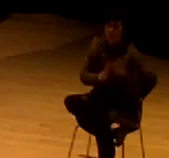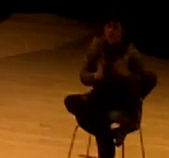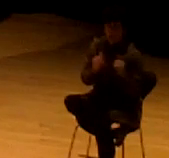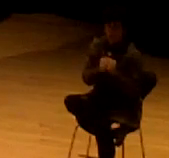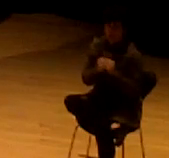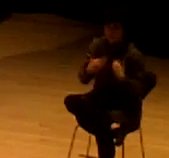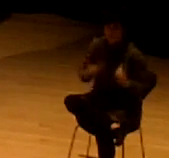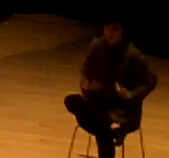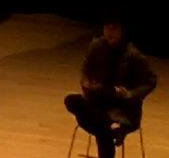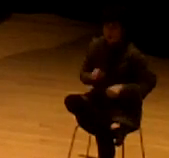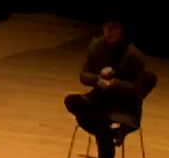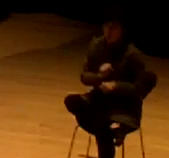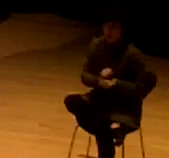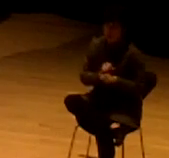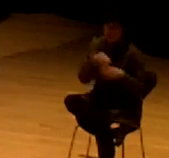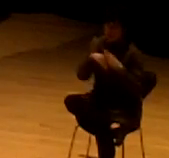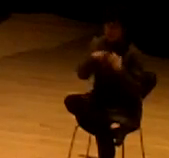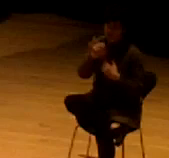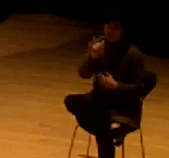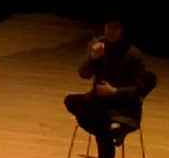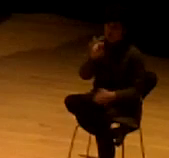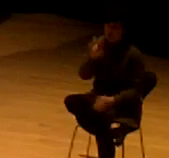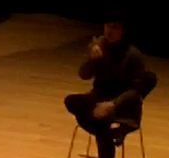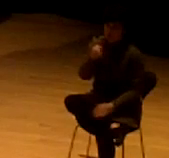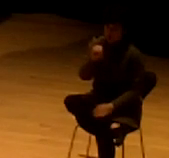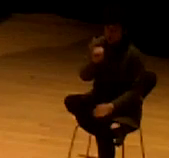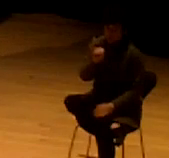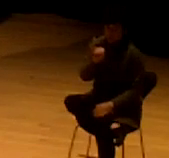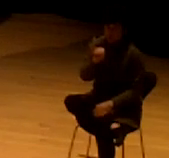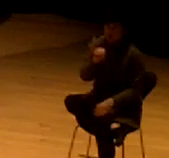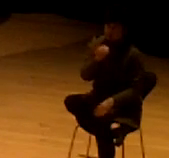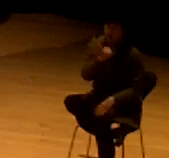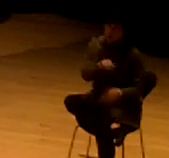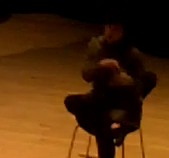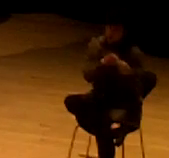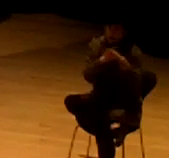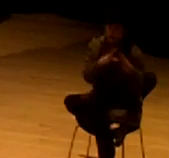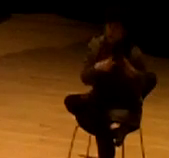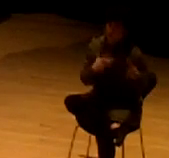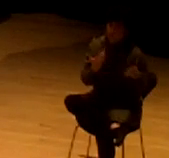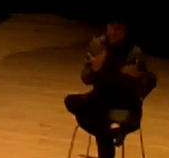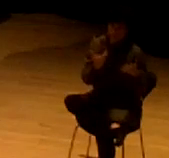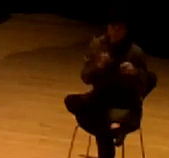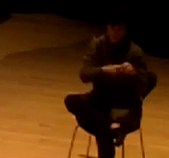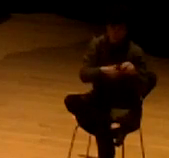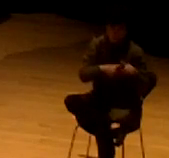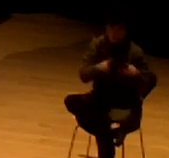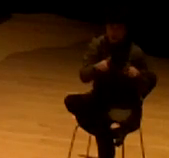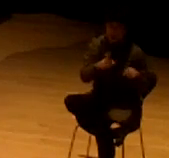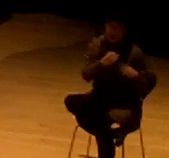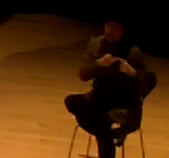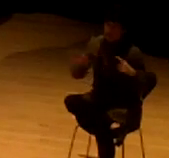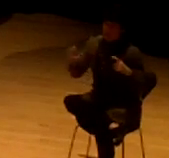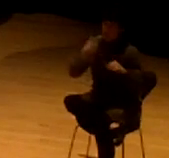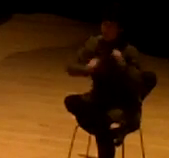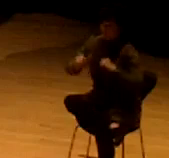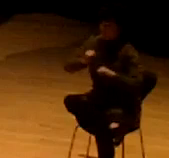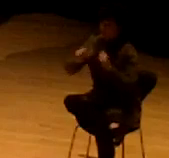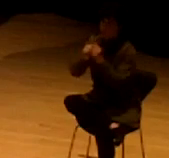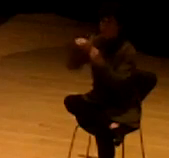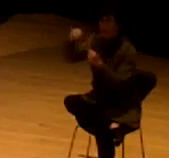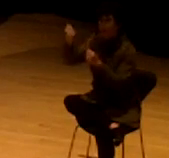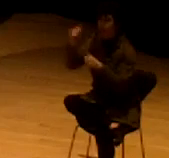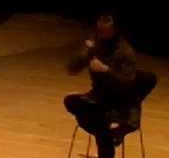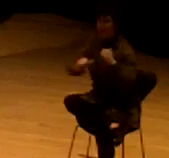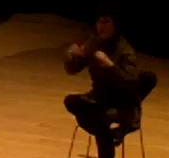to the theater and to the other actors and dancers, then we had different roles. Then I was the choreographer and he